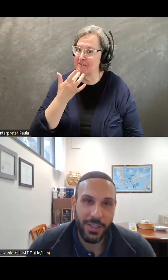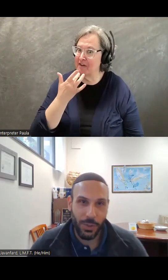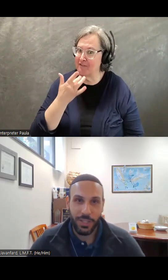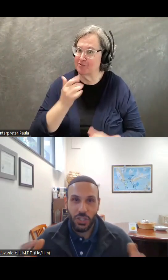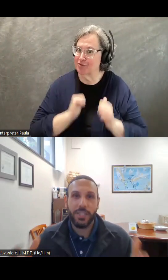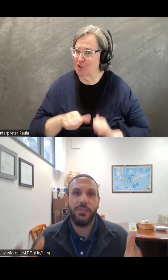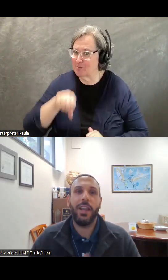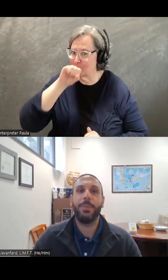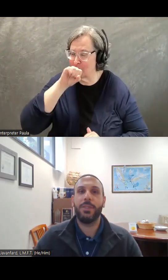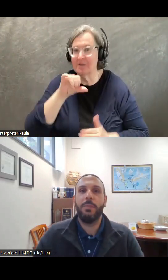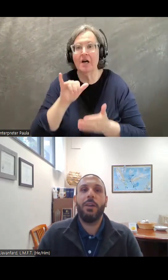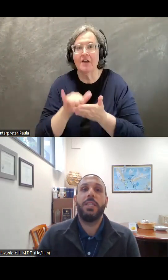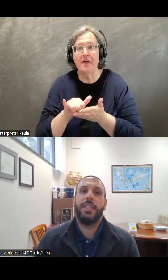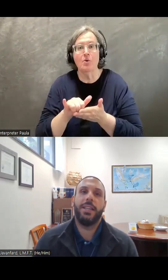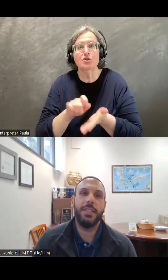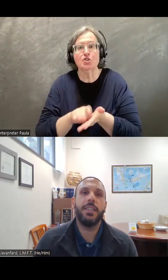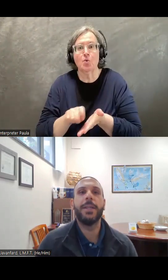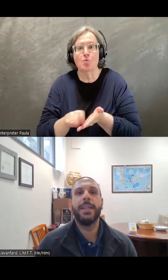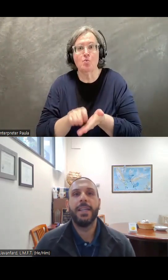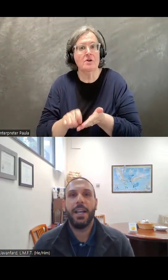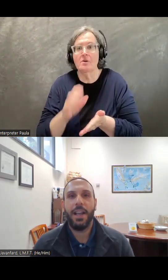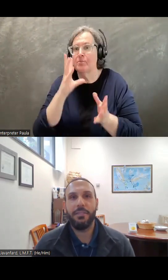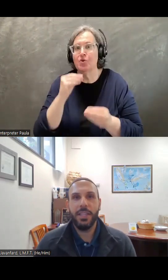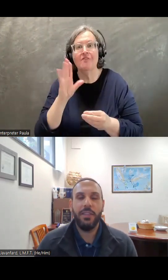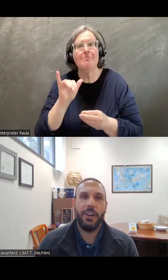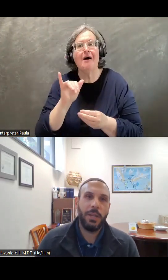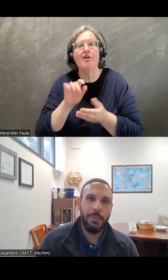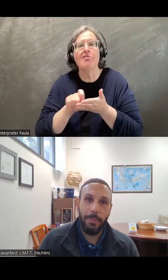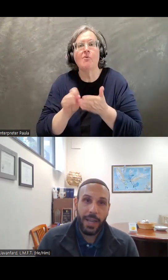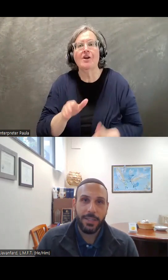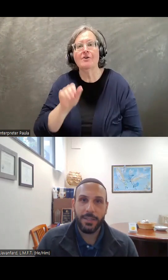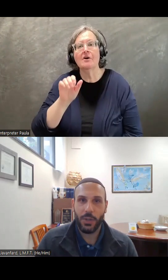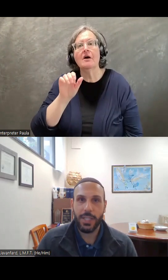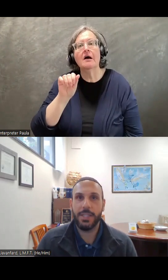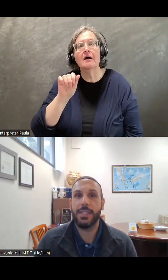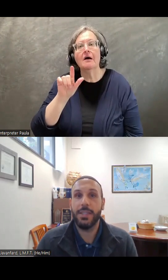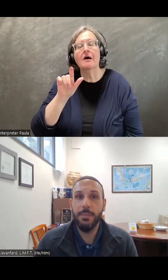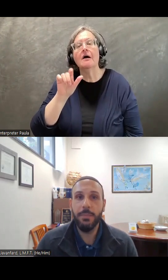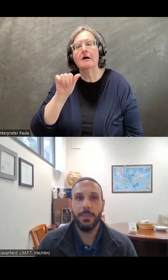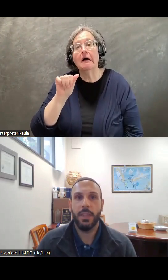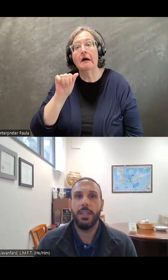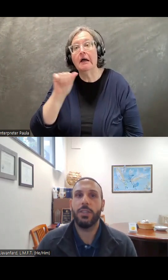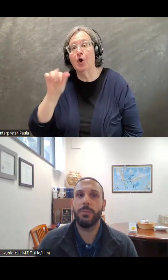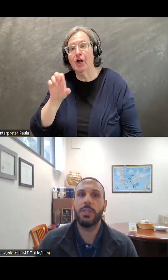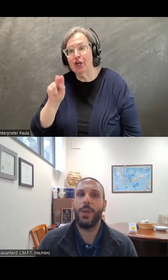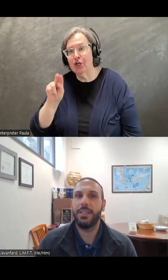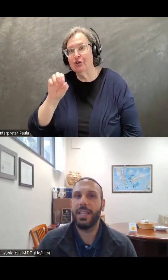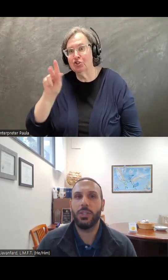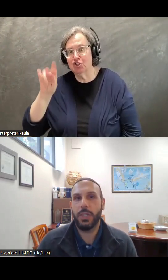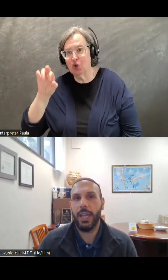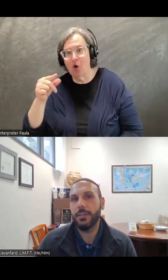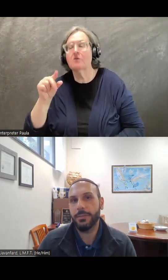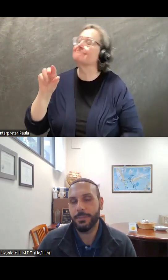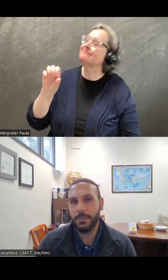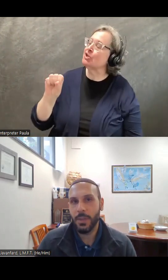by Aaron Sorkin just for an episode about PTSD, I think that very much embodies the crisis system in terms of